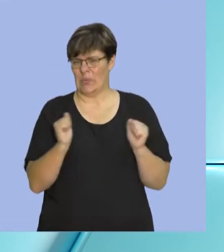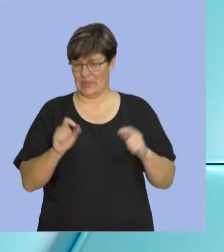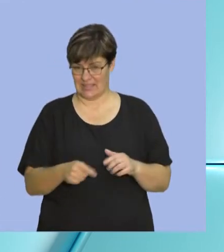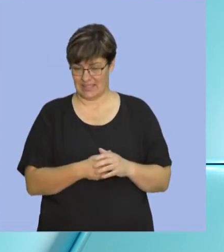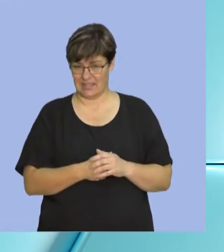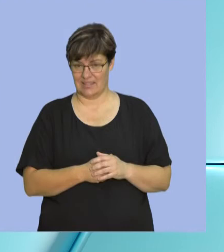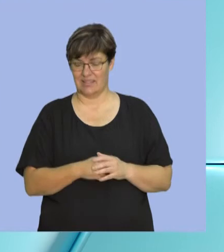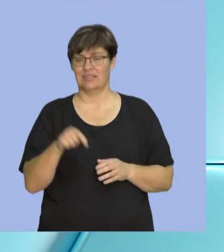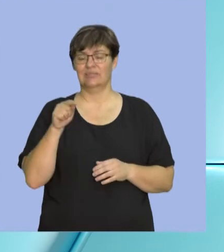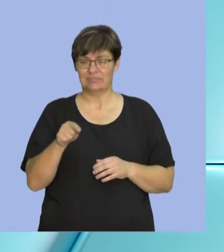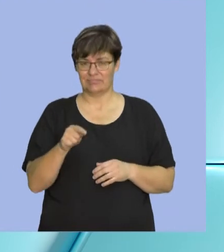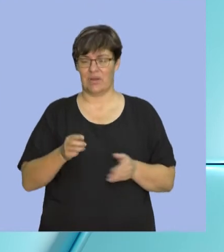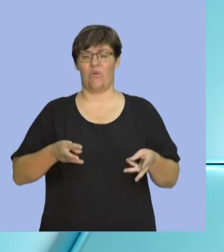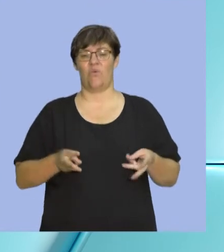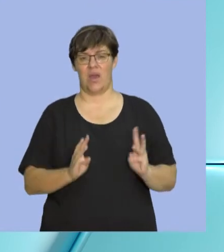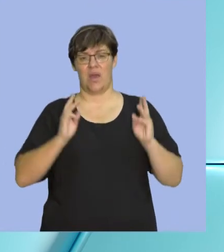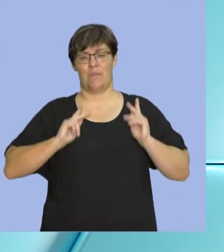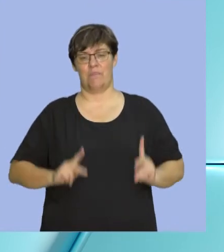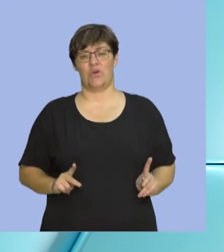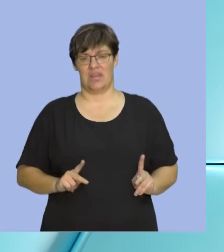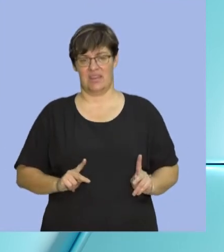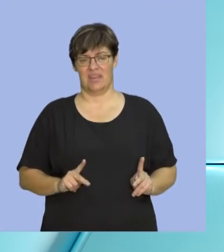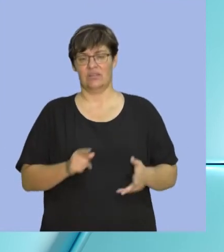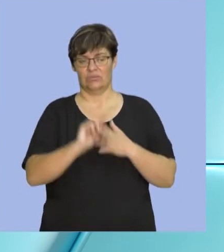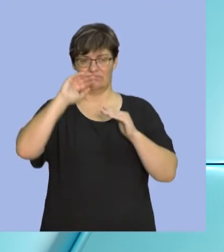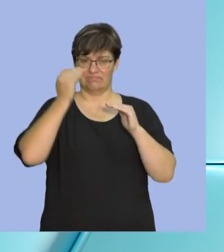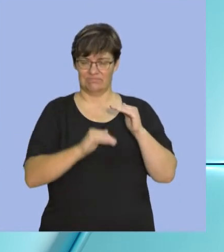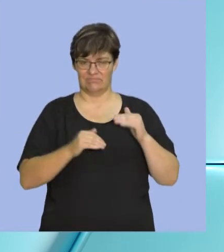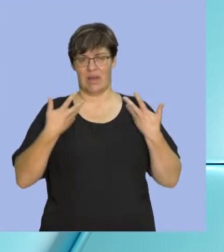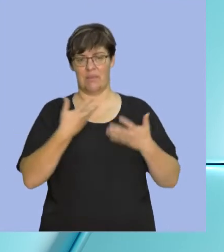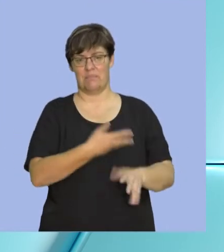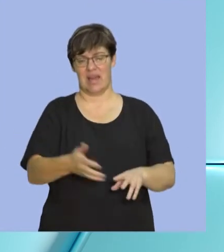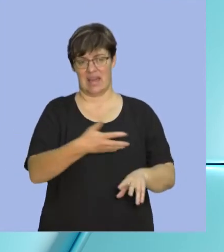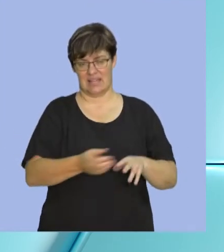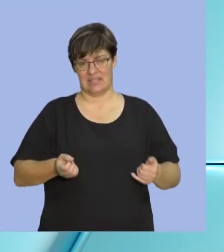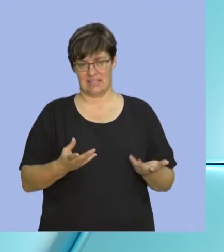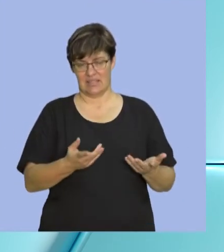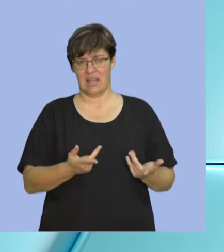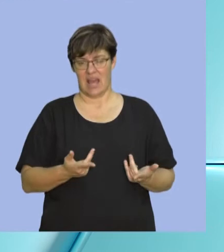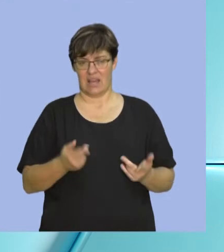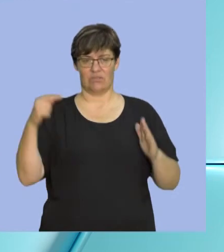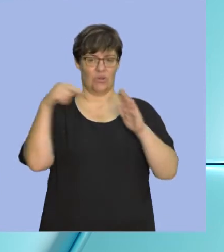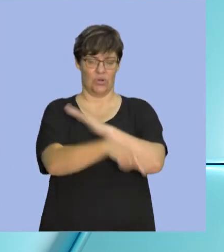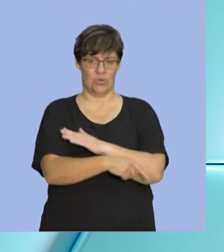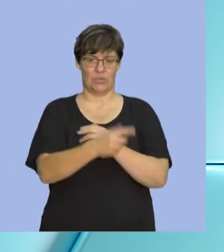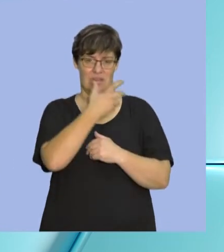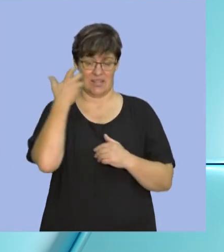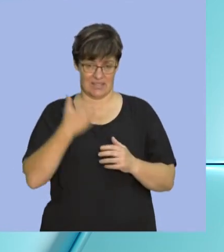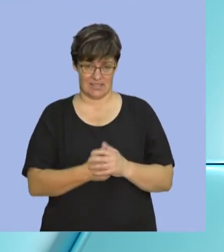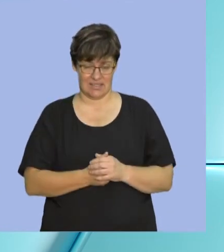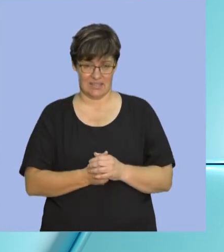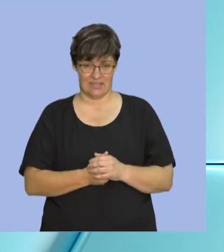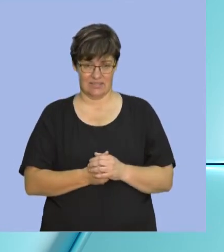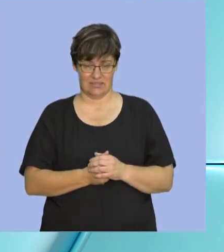a mechanism that the body has to reduce the blood supply and heat loss to the surrounding. So guys, we ended off